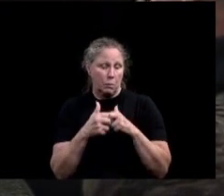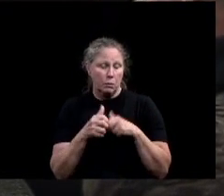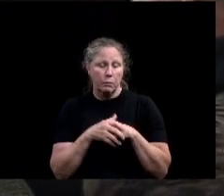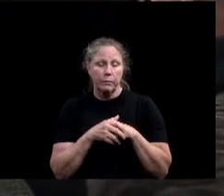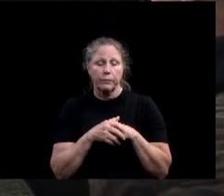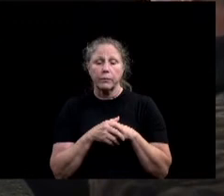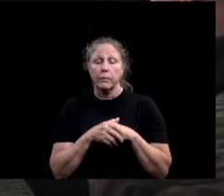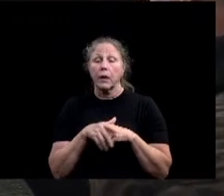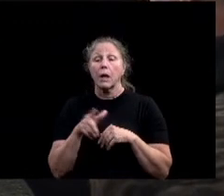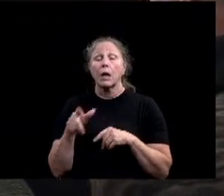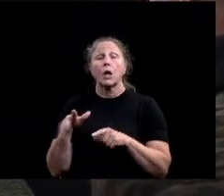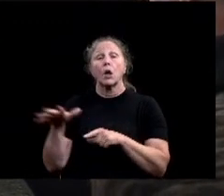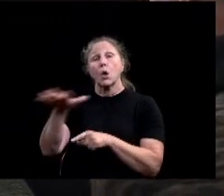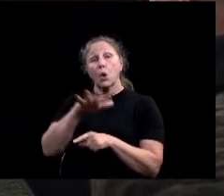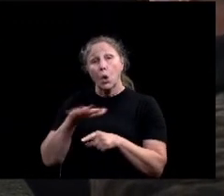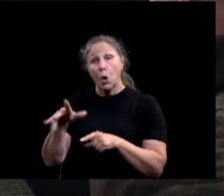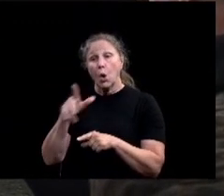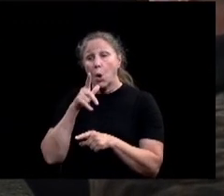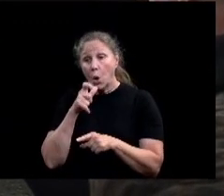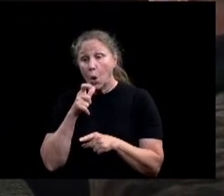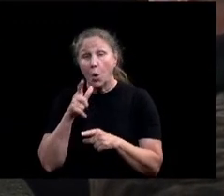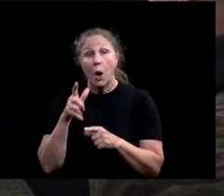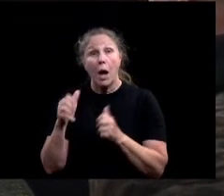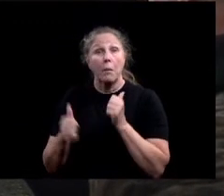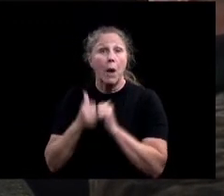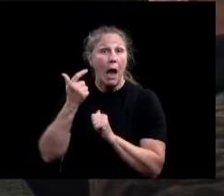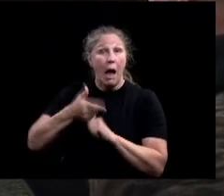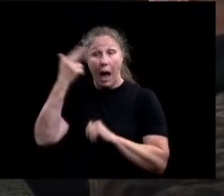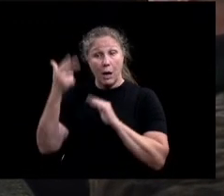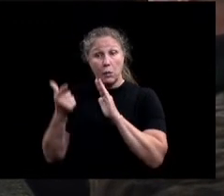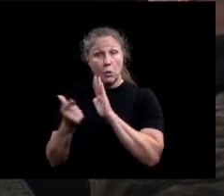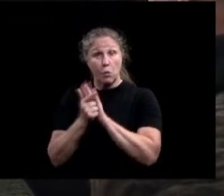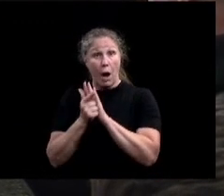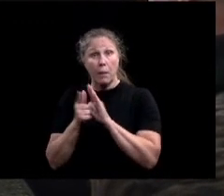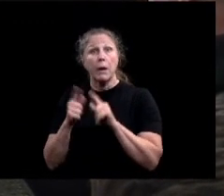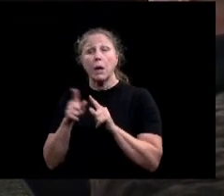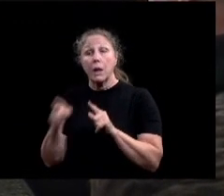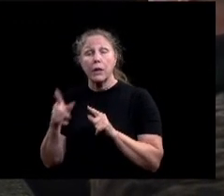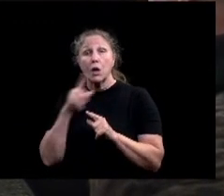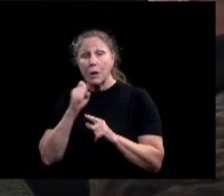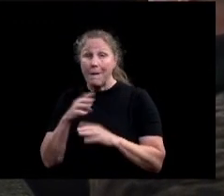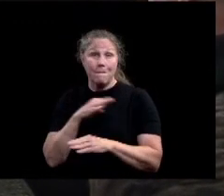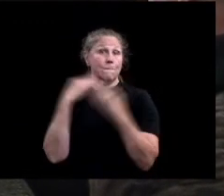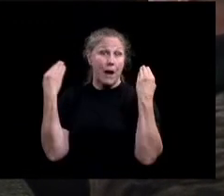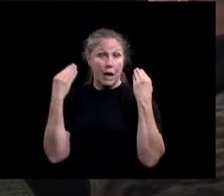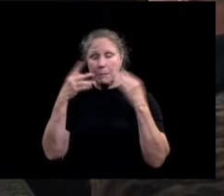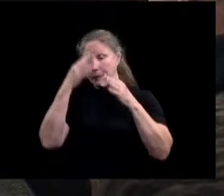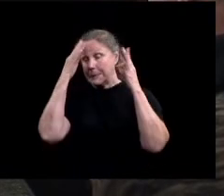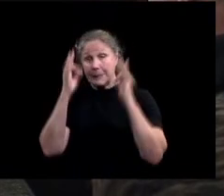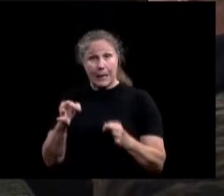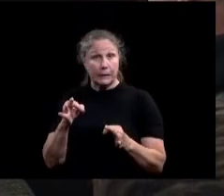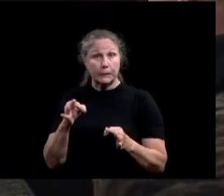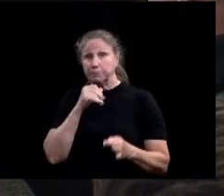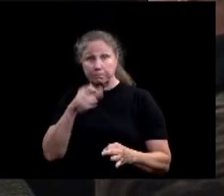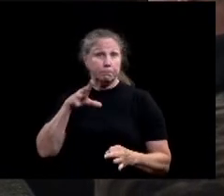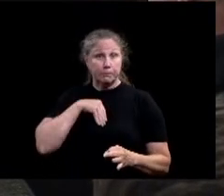those neighborhoods who just get fed up with it and decide they're not going to put up with it anymore. And we partner with them and bring forces to bear where